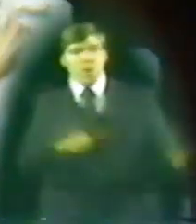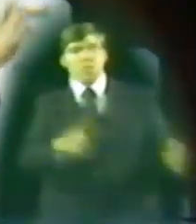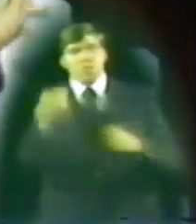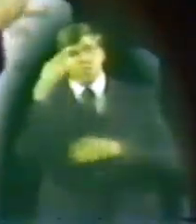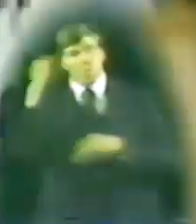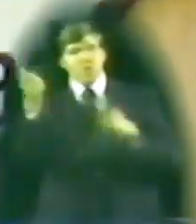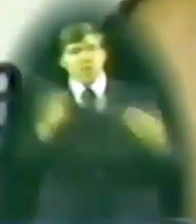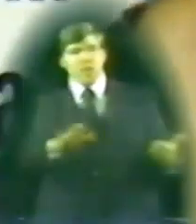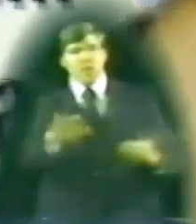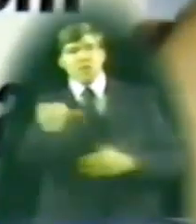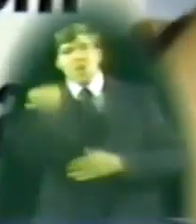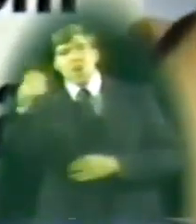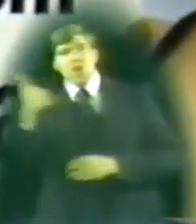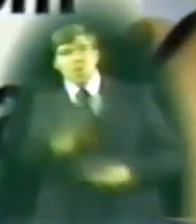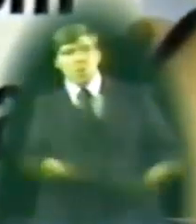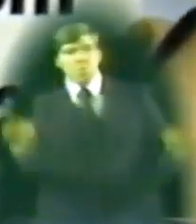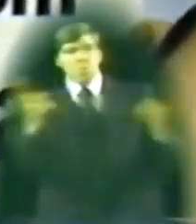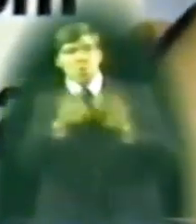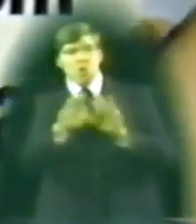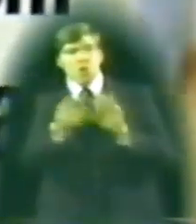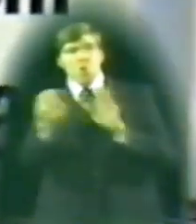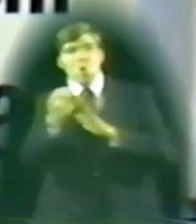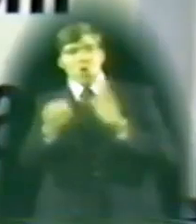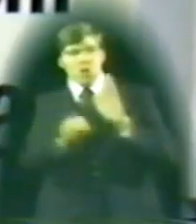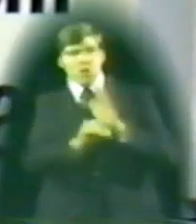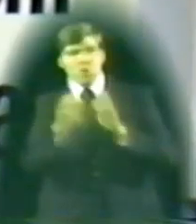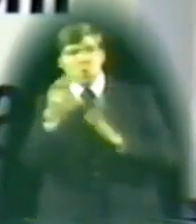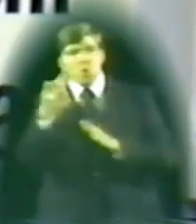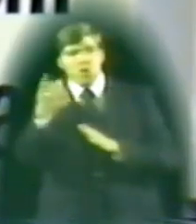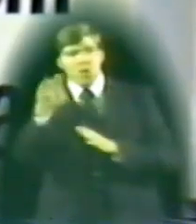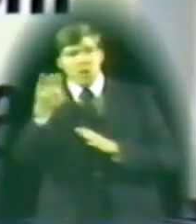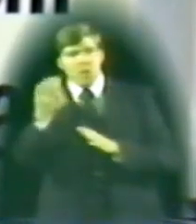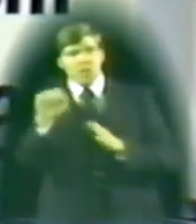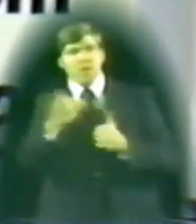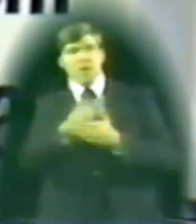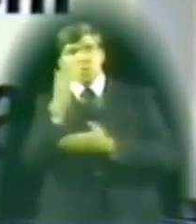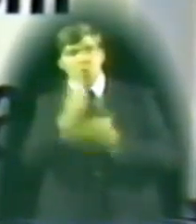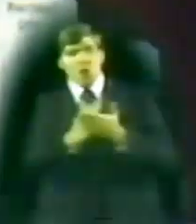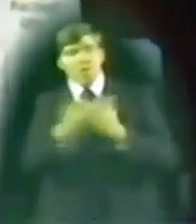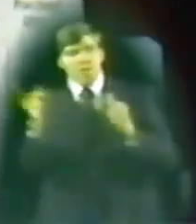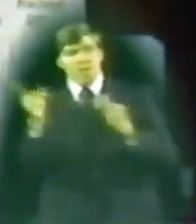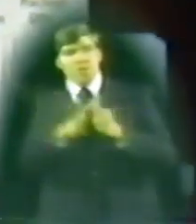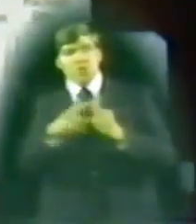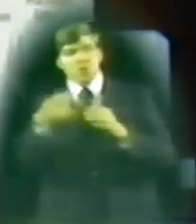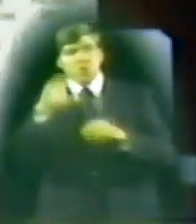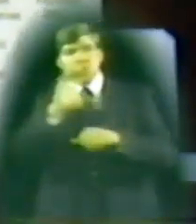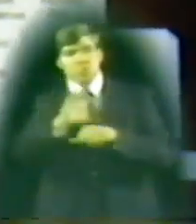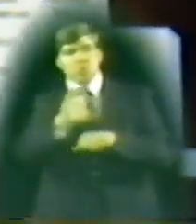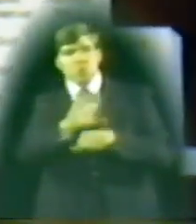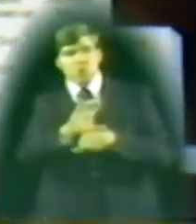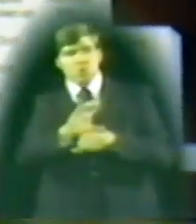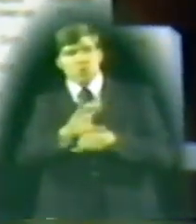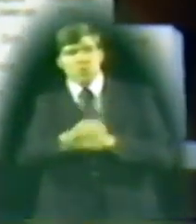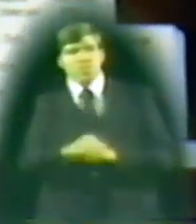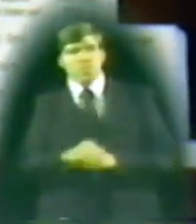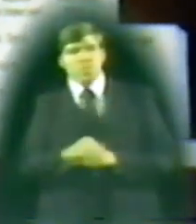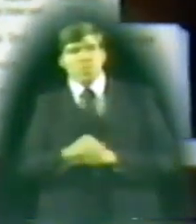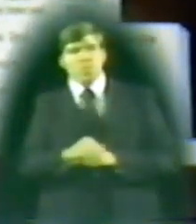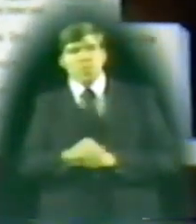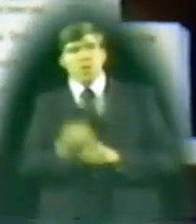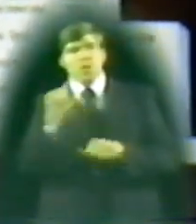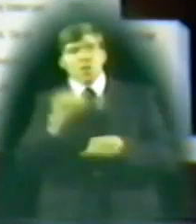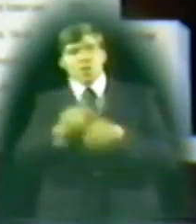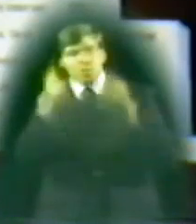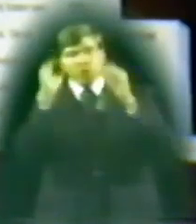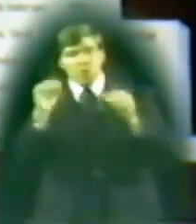Baptism for the dead is another vital ordinance that was part of the original Christian church. Now, the Church of Jesus Christ and the gospel as taught